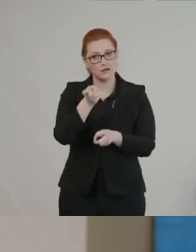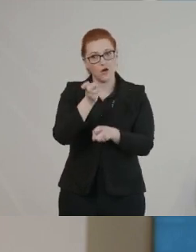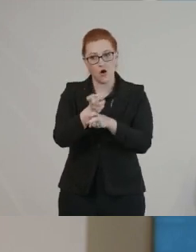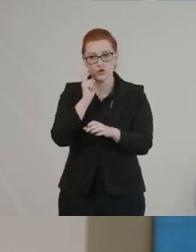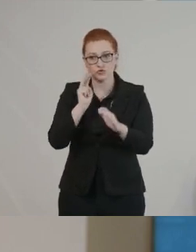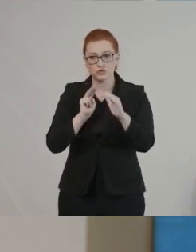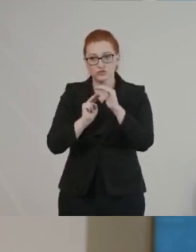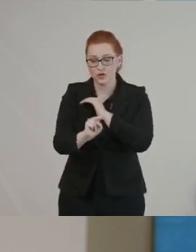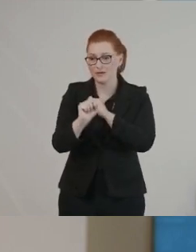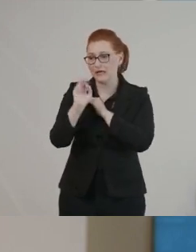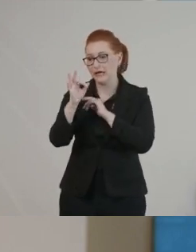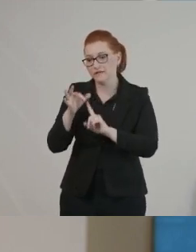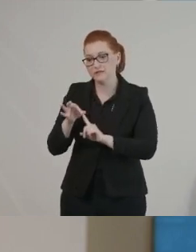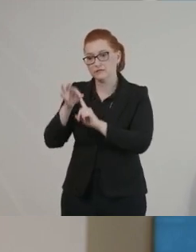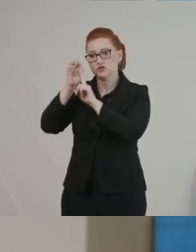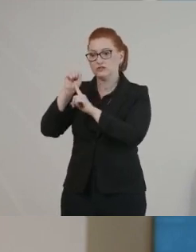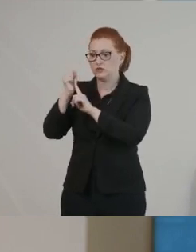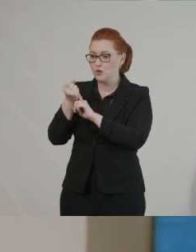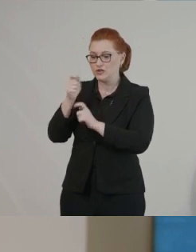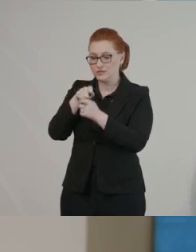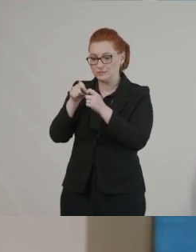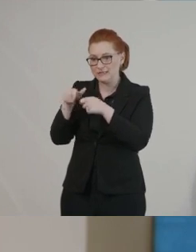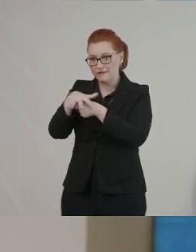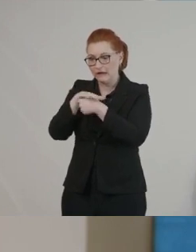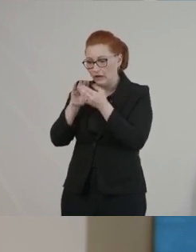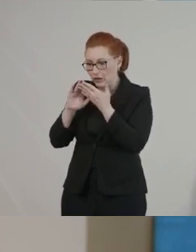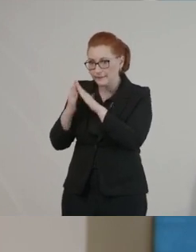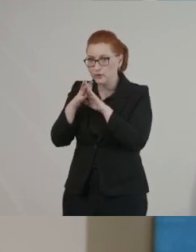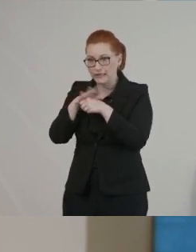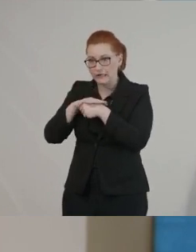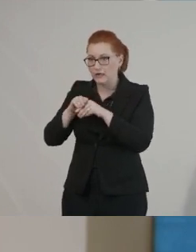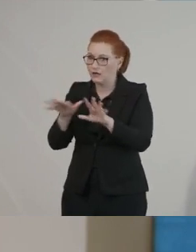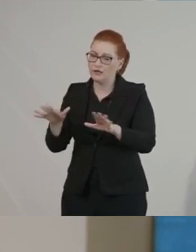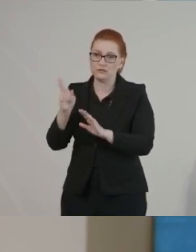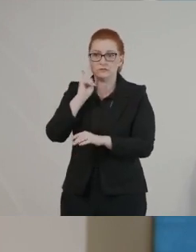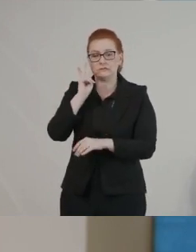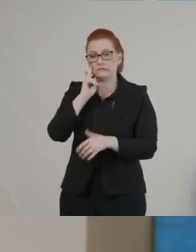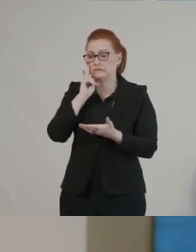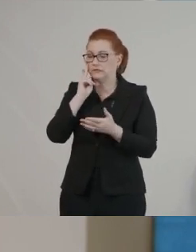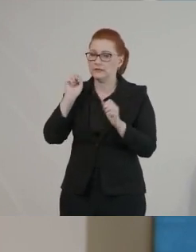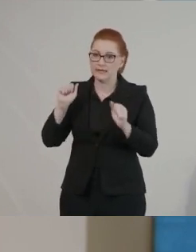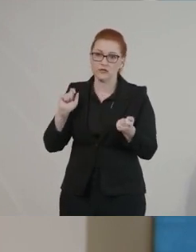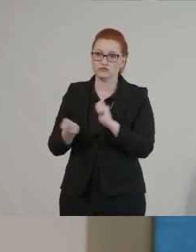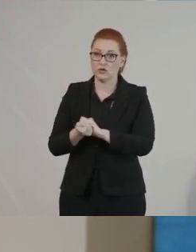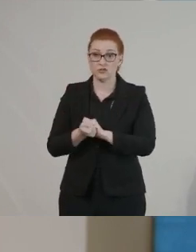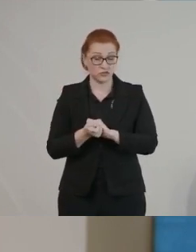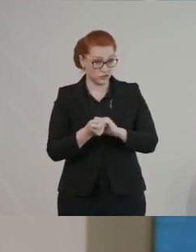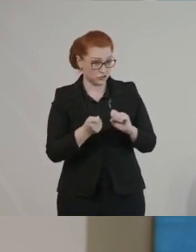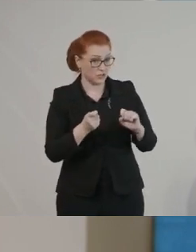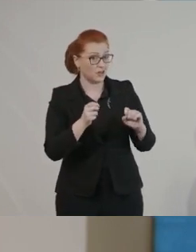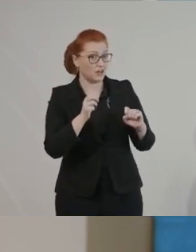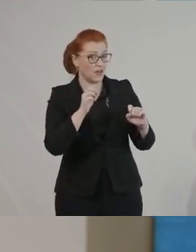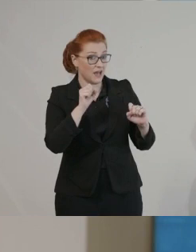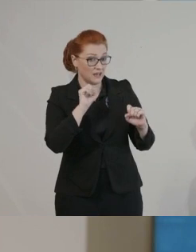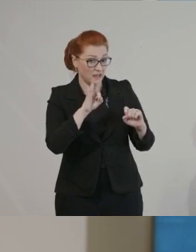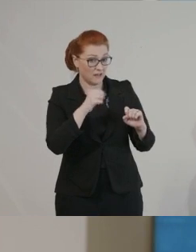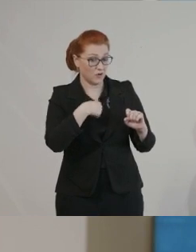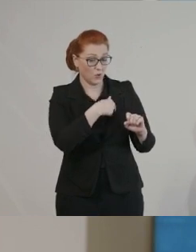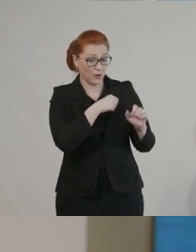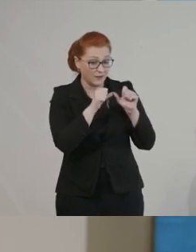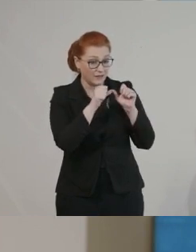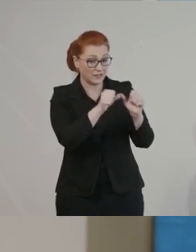like a special condition in a community. And is that based upon continuing the social distancing measures that are in the executive order,